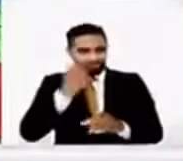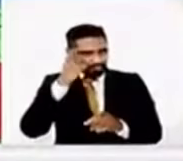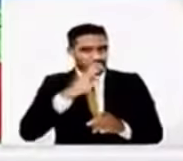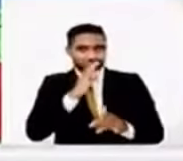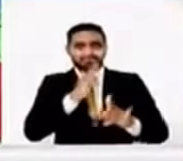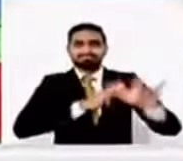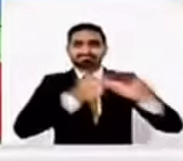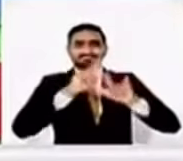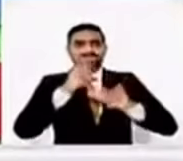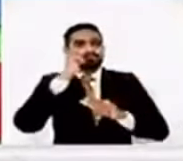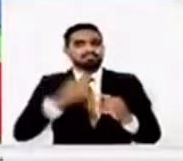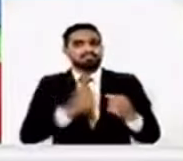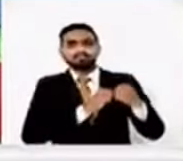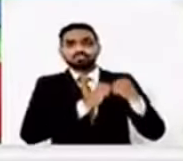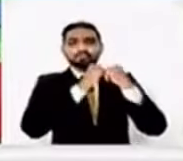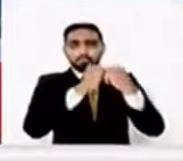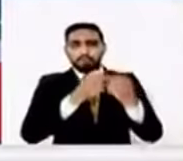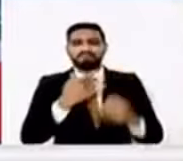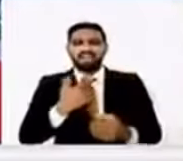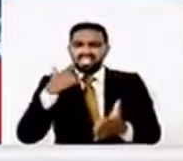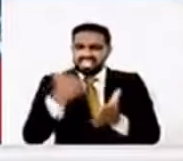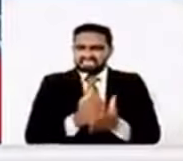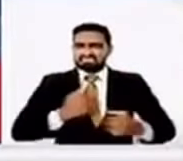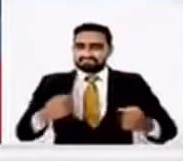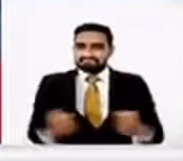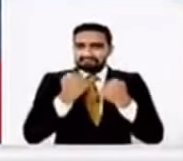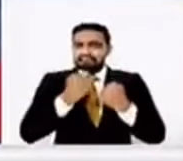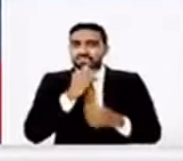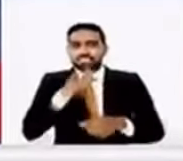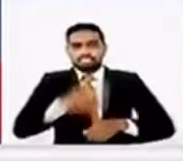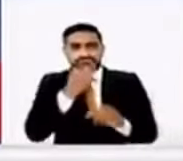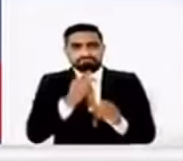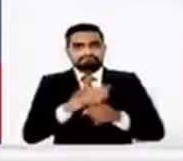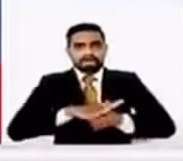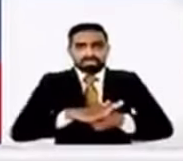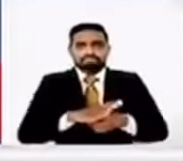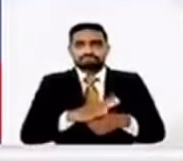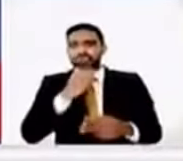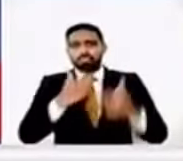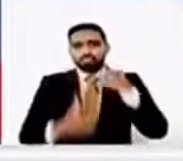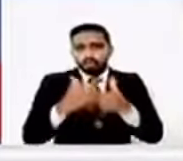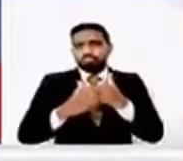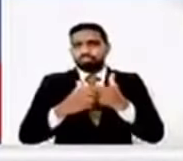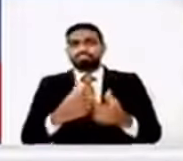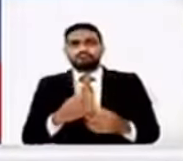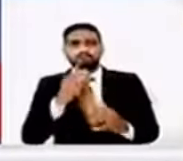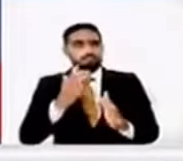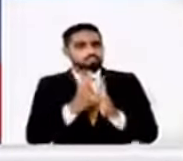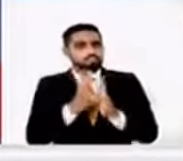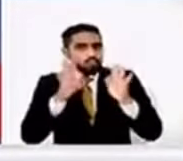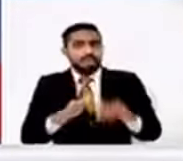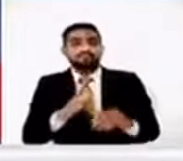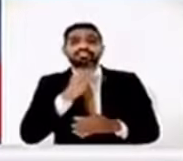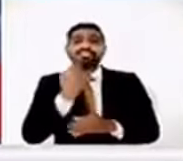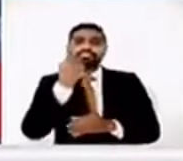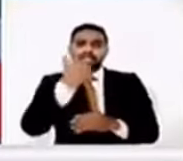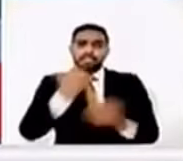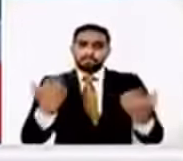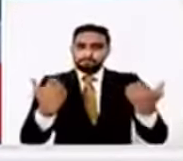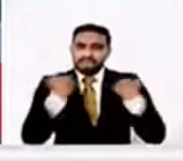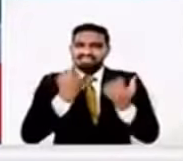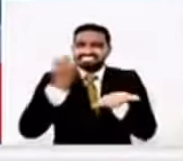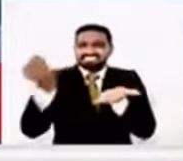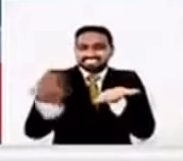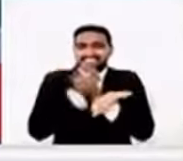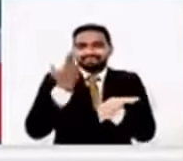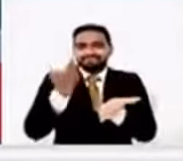the COVID-19 situation, and the money that they earn there and send back home,